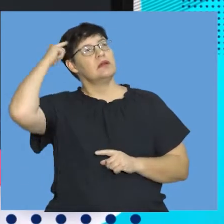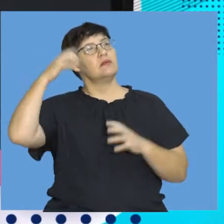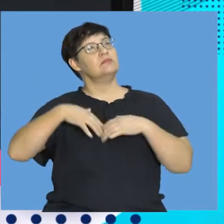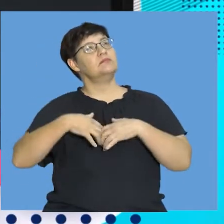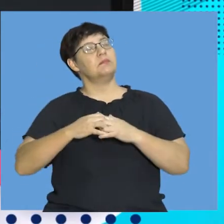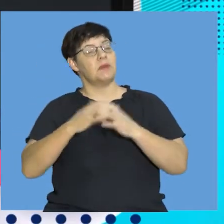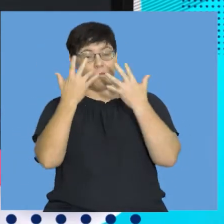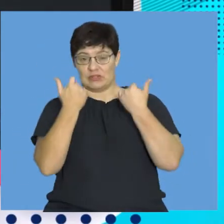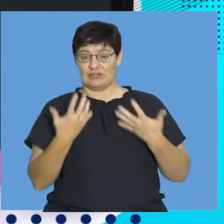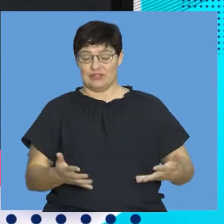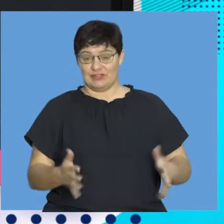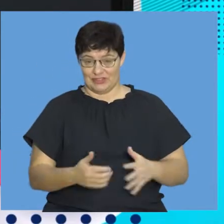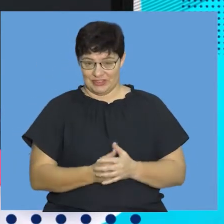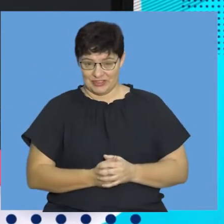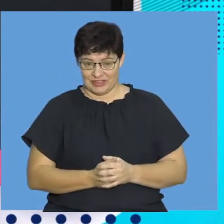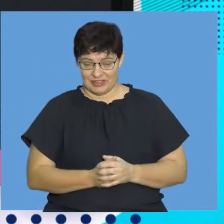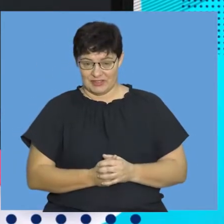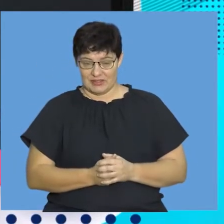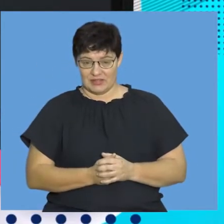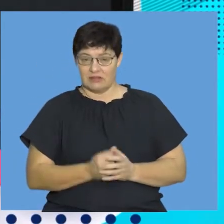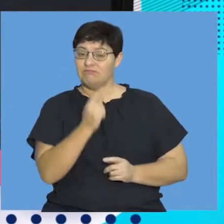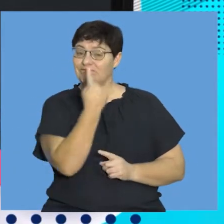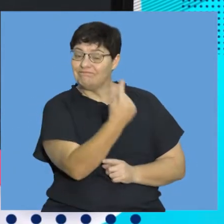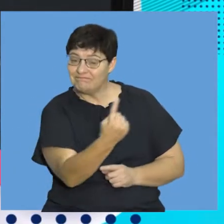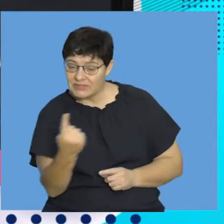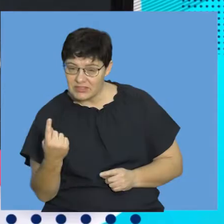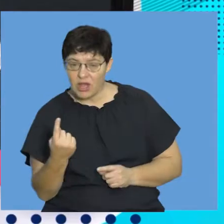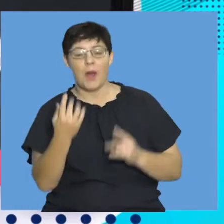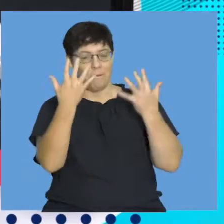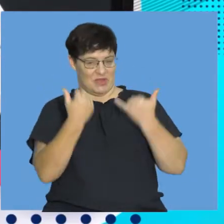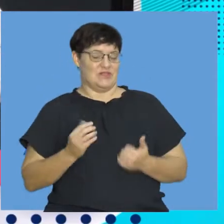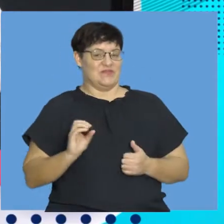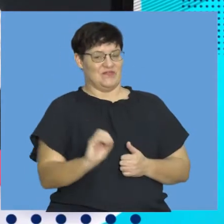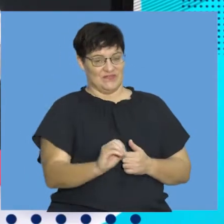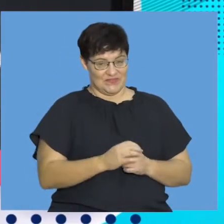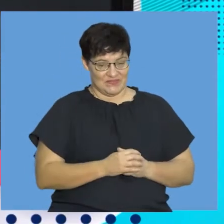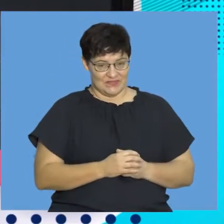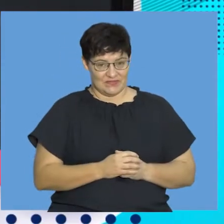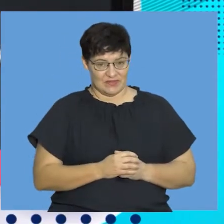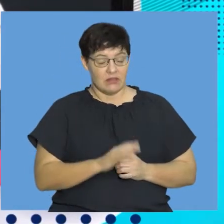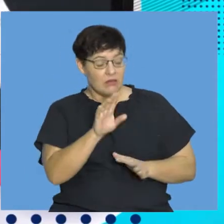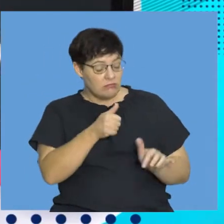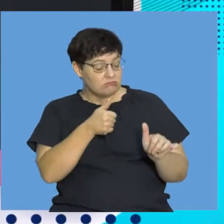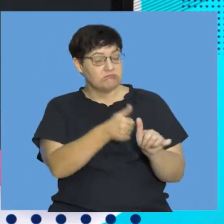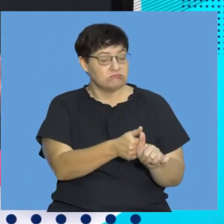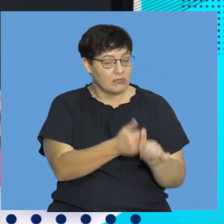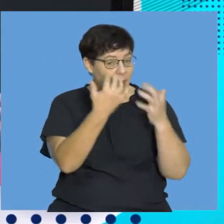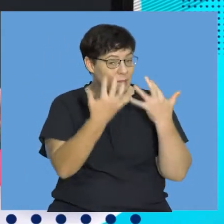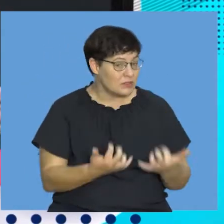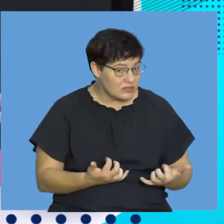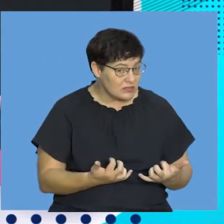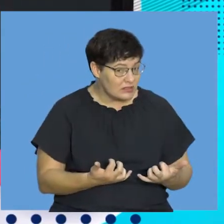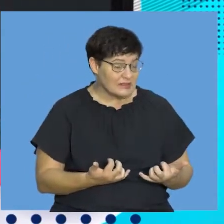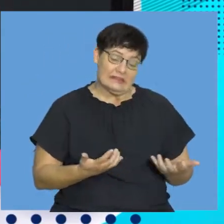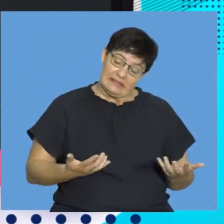place. So each one of us has a budget. Whether we stick to the budget, that's a different